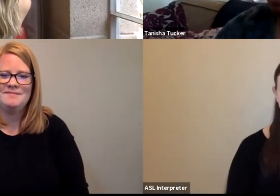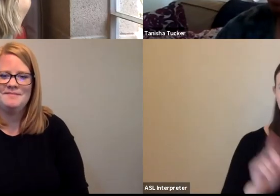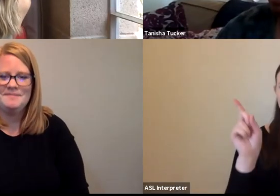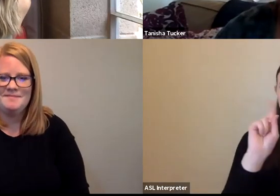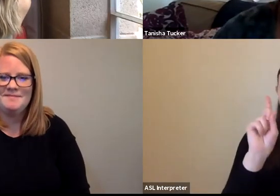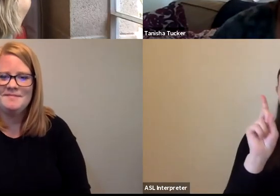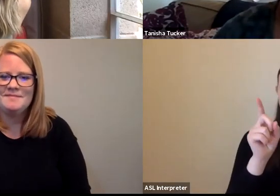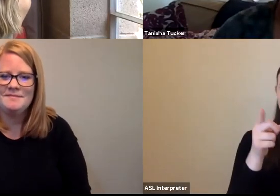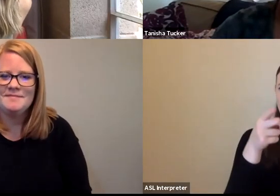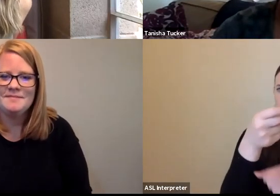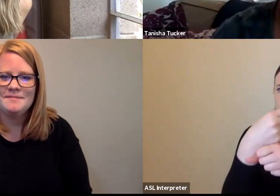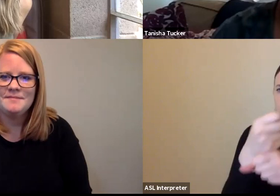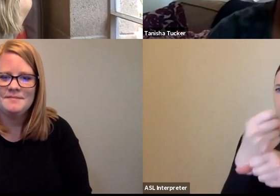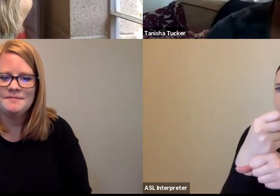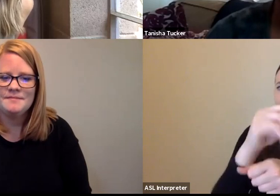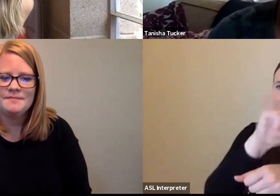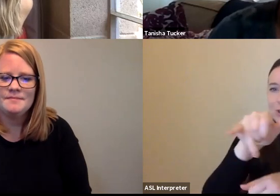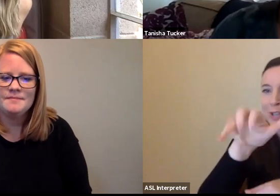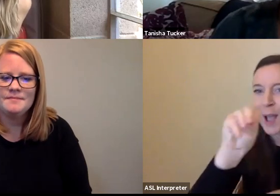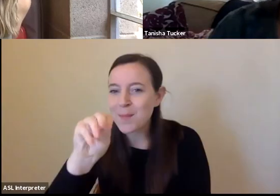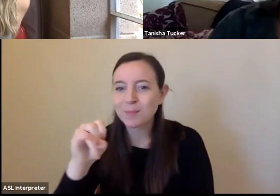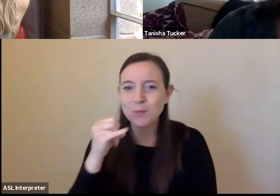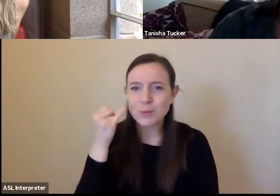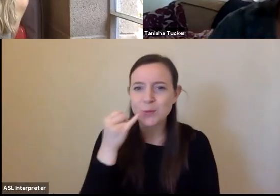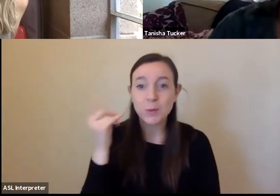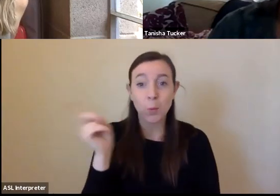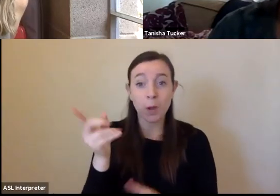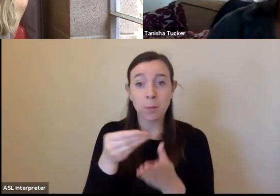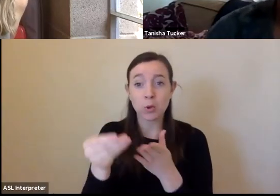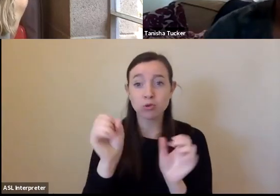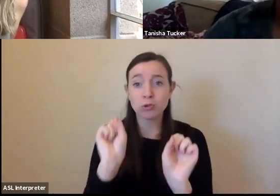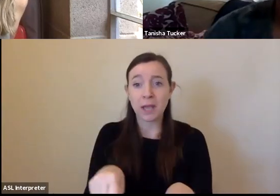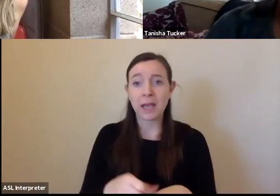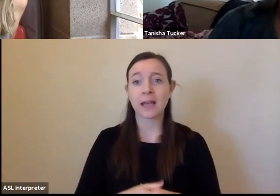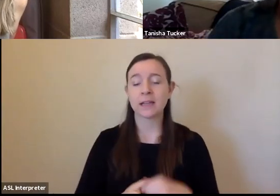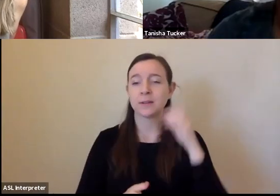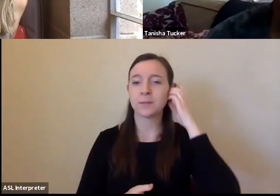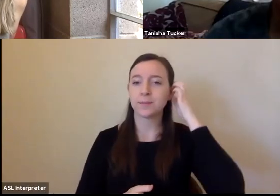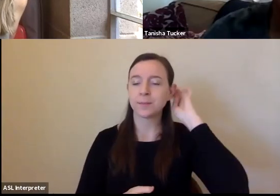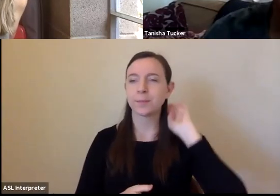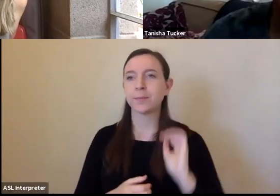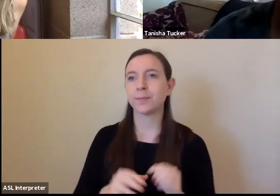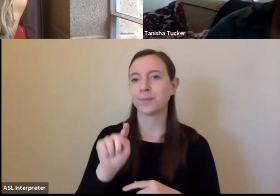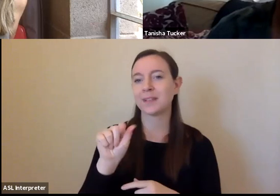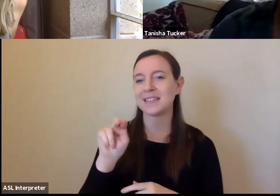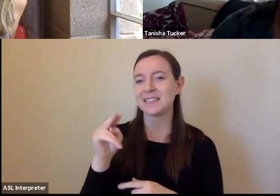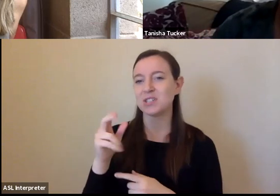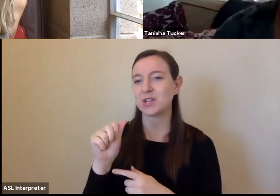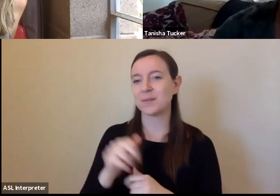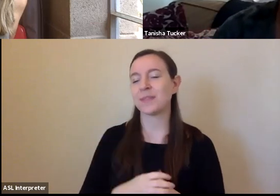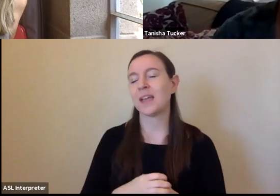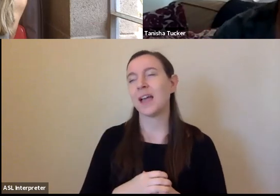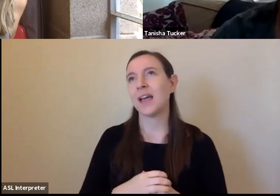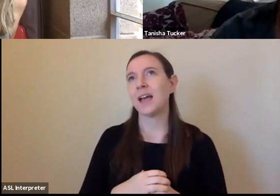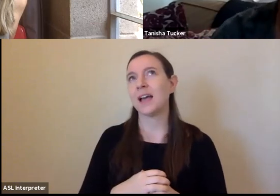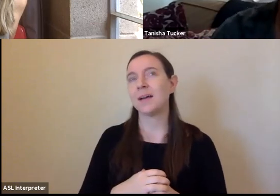produce? Jams, juices, etc. Oh, that's a hard one. We don't really